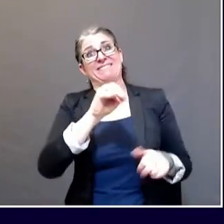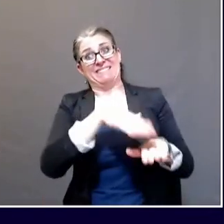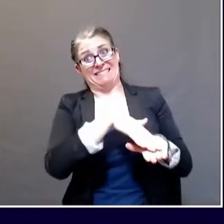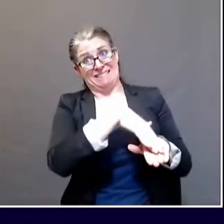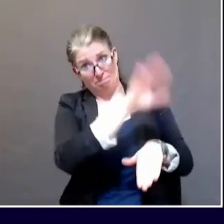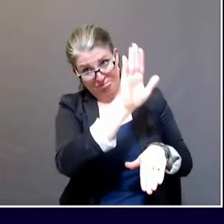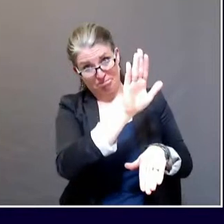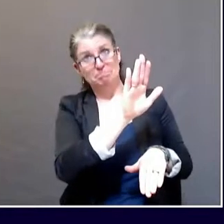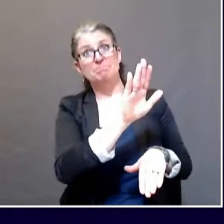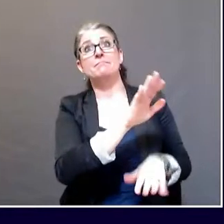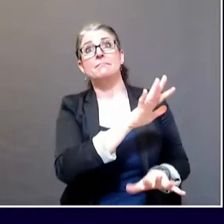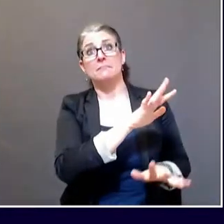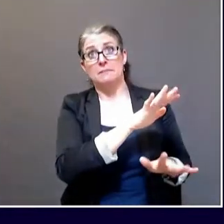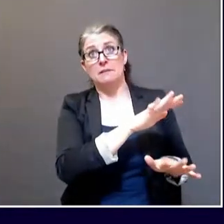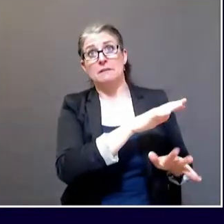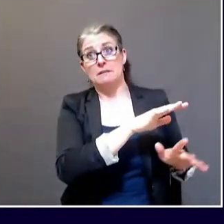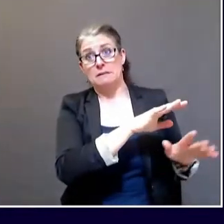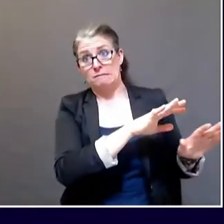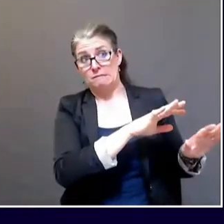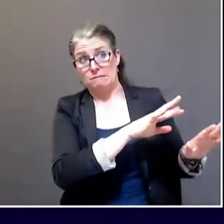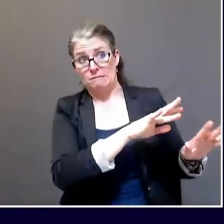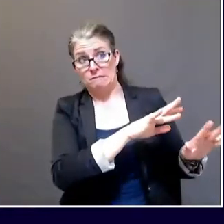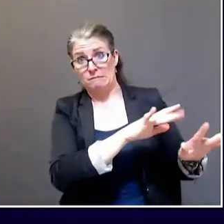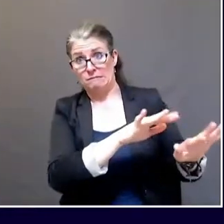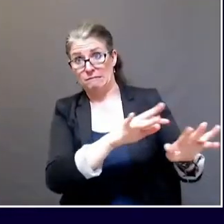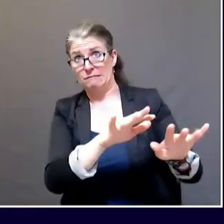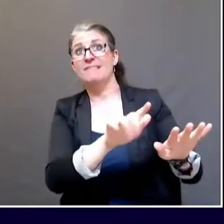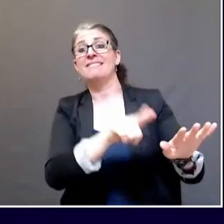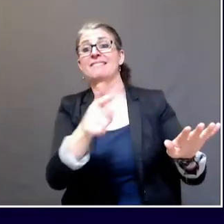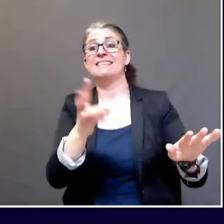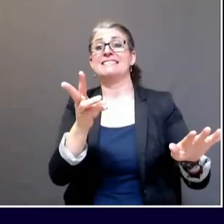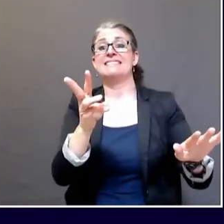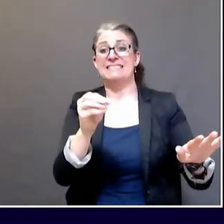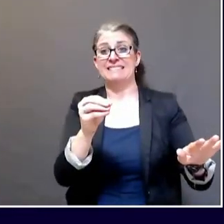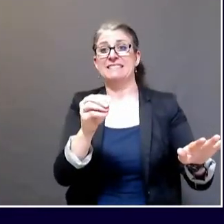to people with medical conditions to be determined.